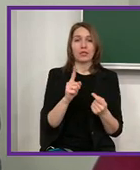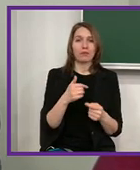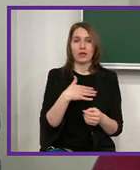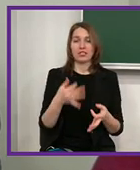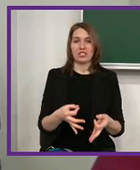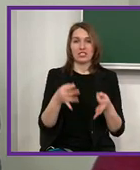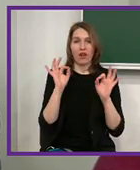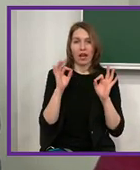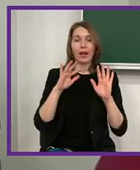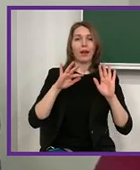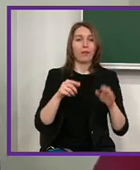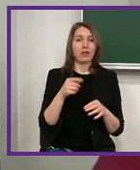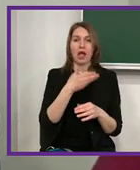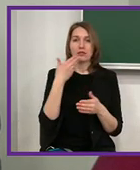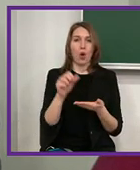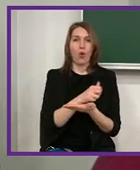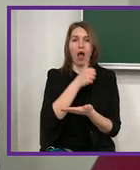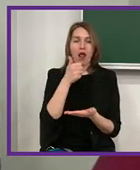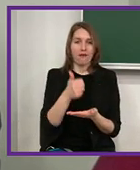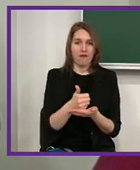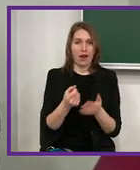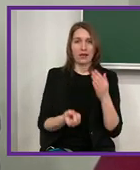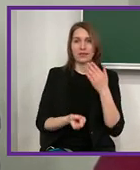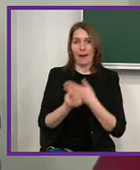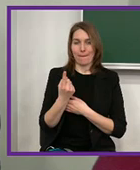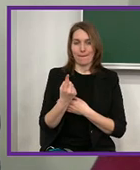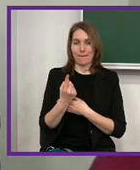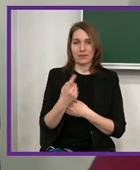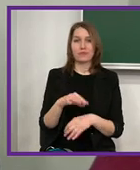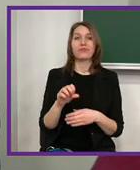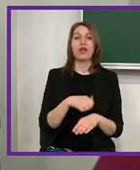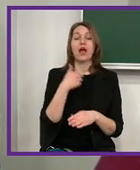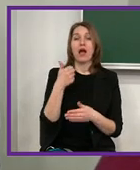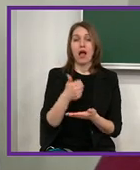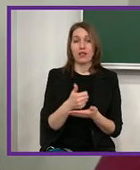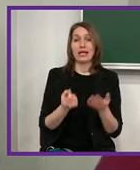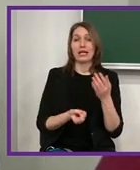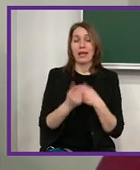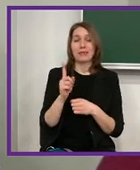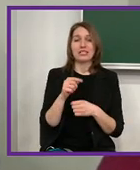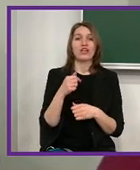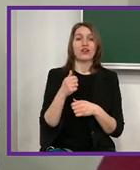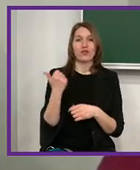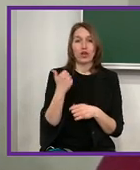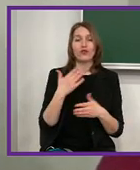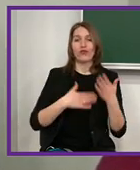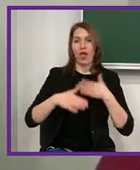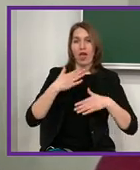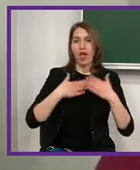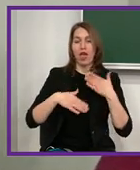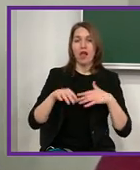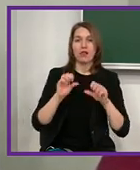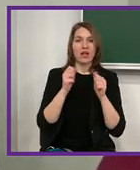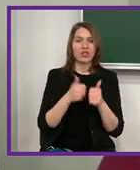It's to prevent and mitigate harm. It's really based more on their desire to build a strong corporate identity as a company